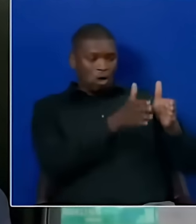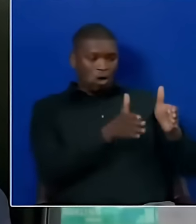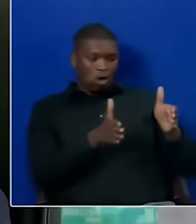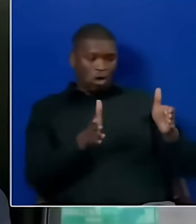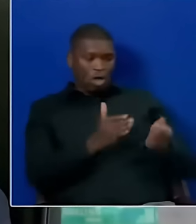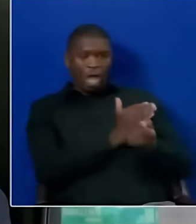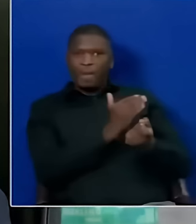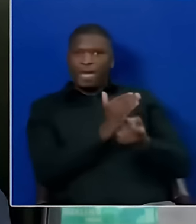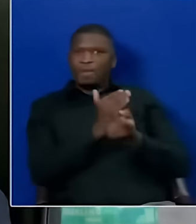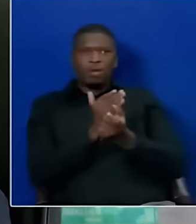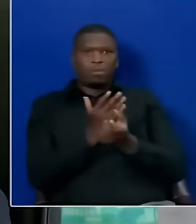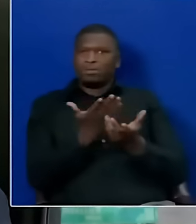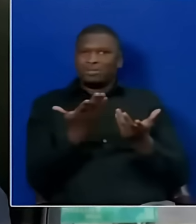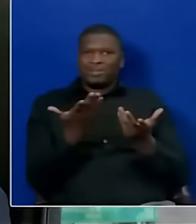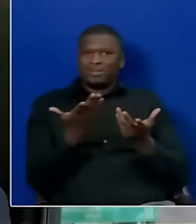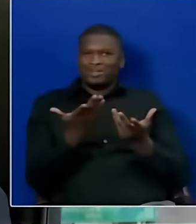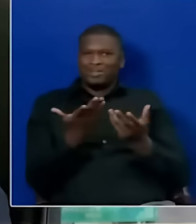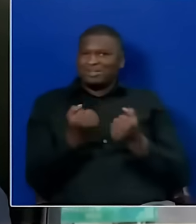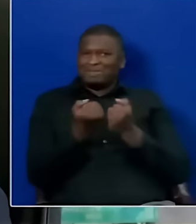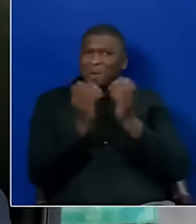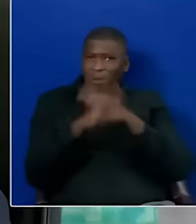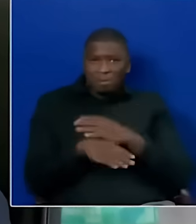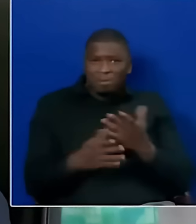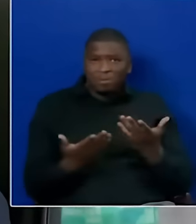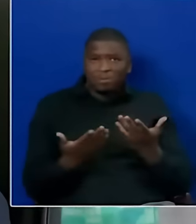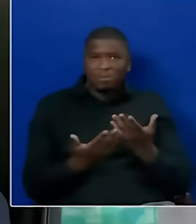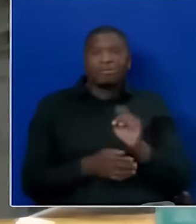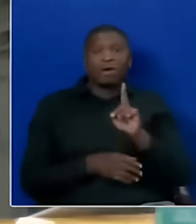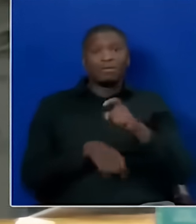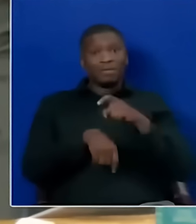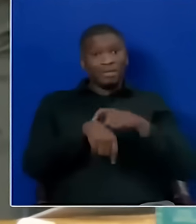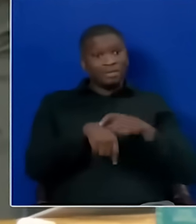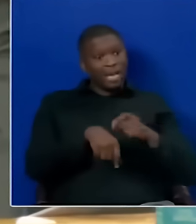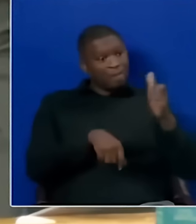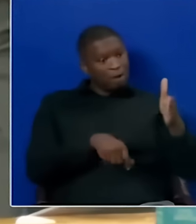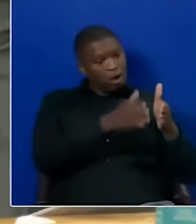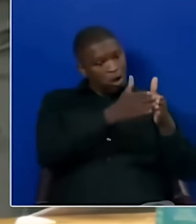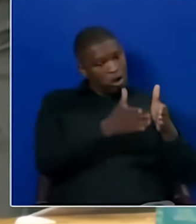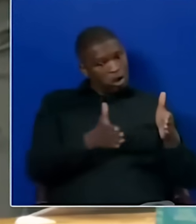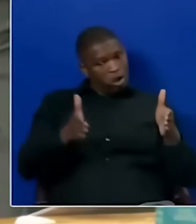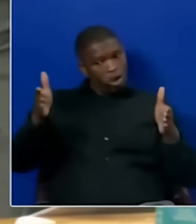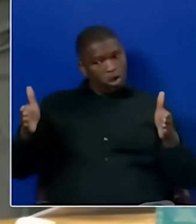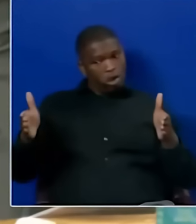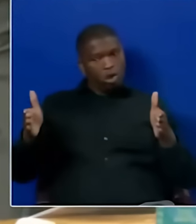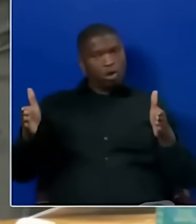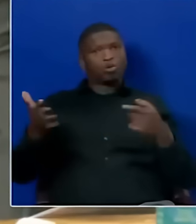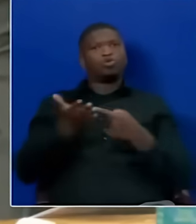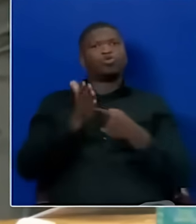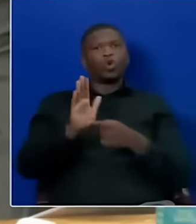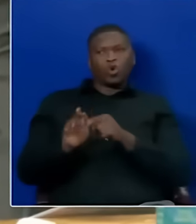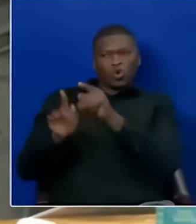Well, the timelines only tell you what ABIS would have been able to report. They don't tell you what would have been able